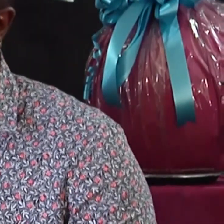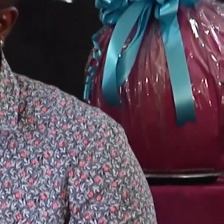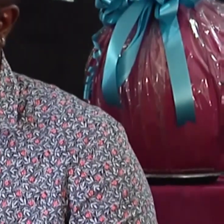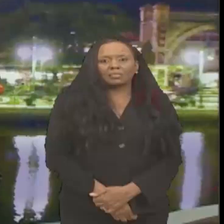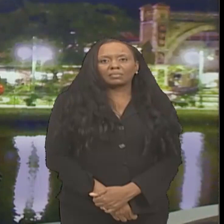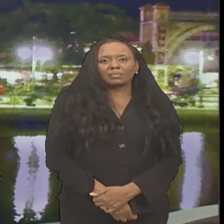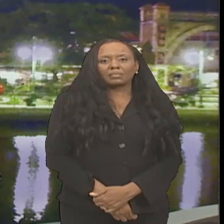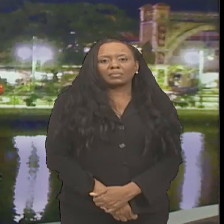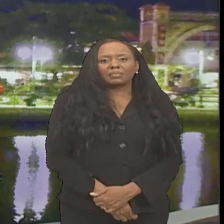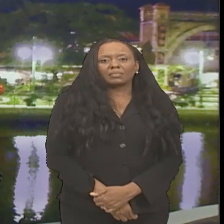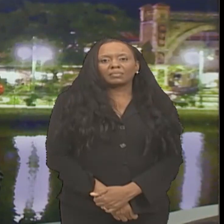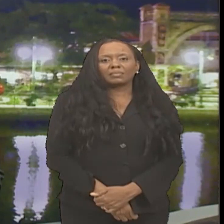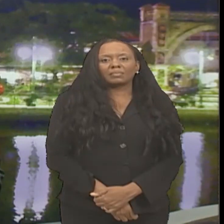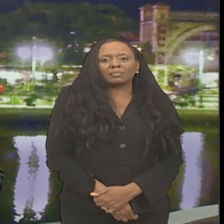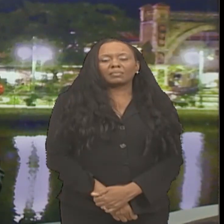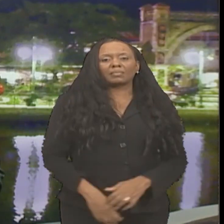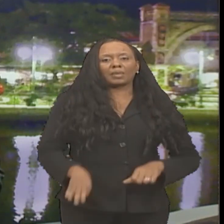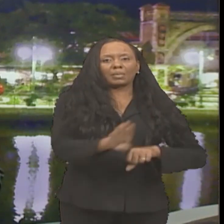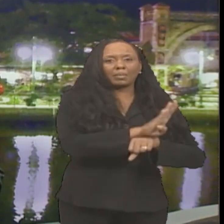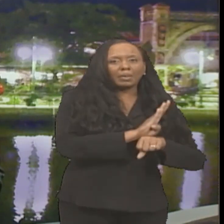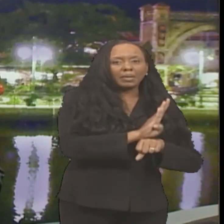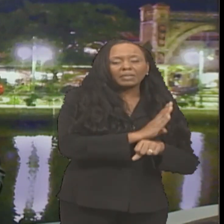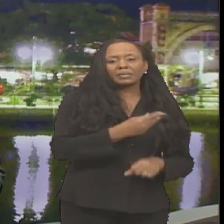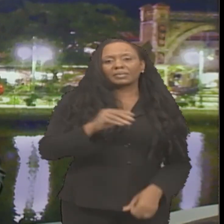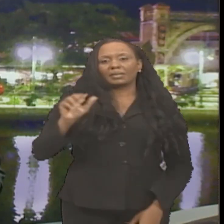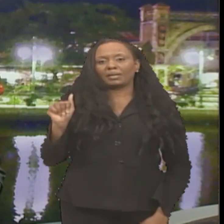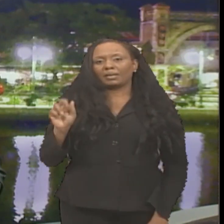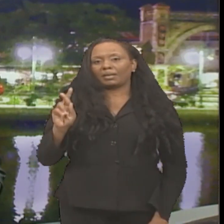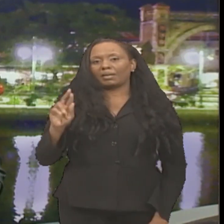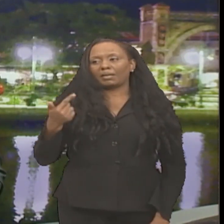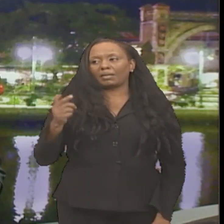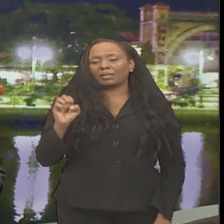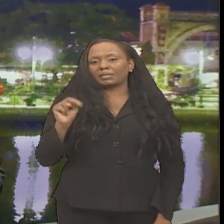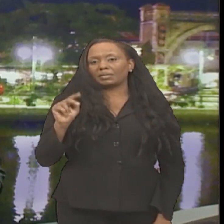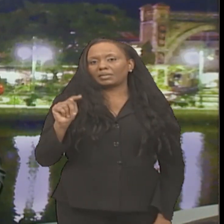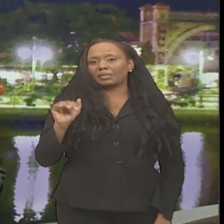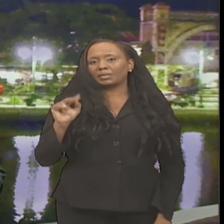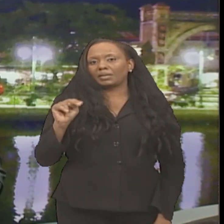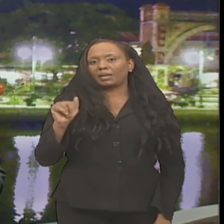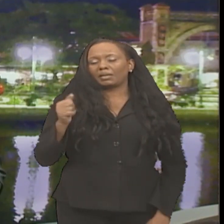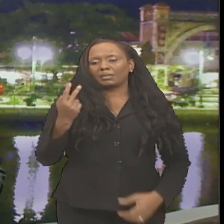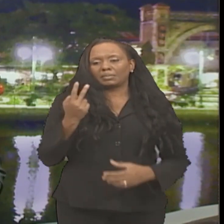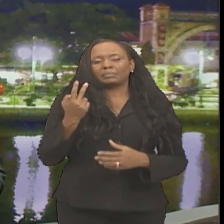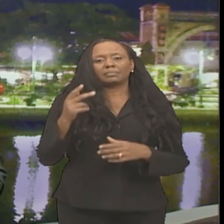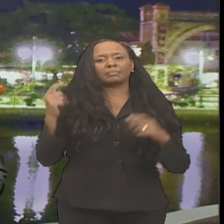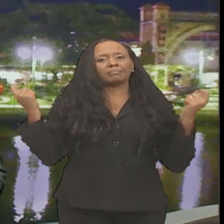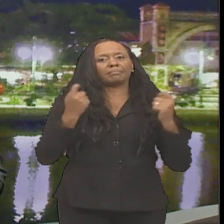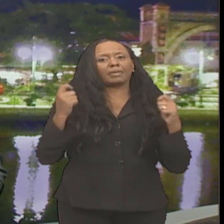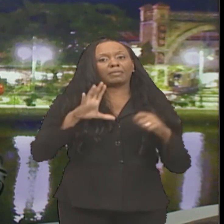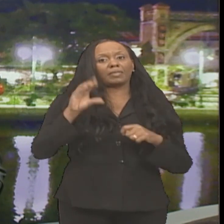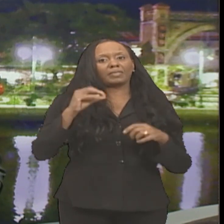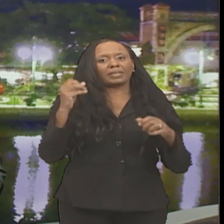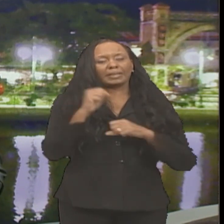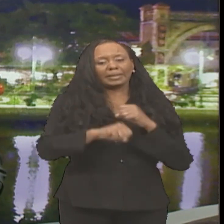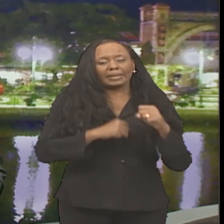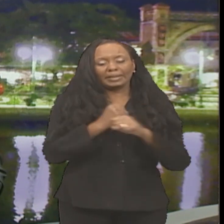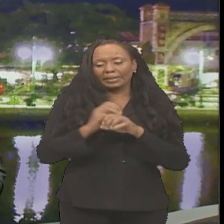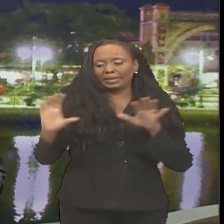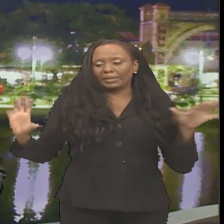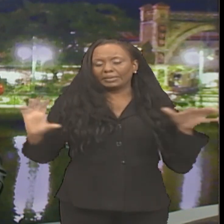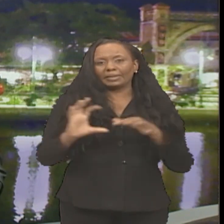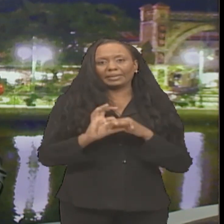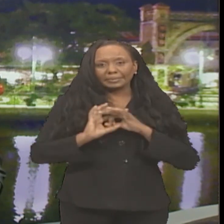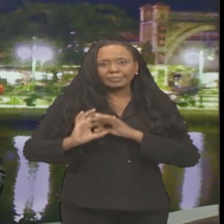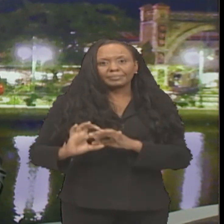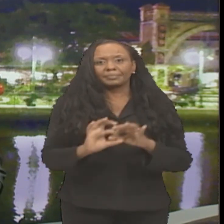venue. As Barbados and Argentina celebrate 50 years of bilateral relations, 26 mixed artists